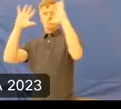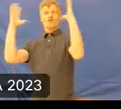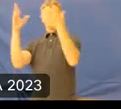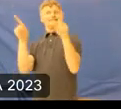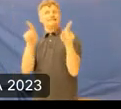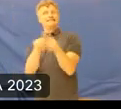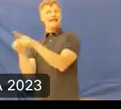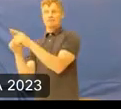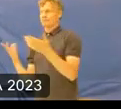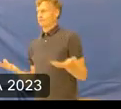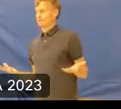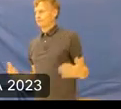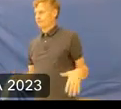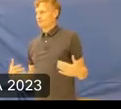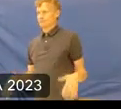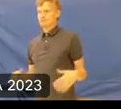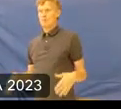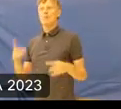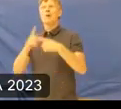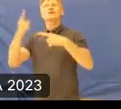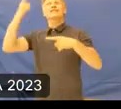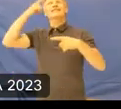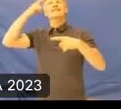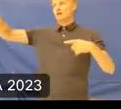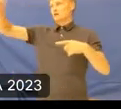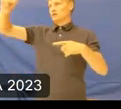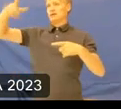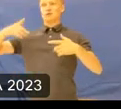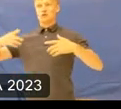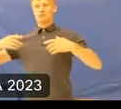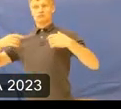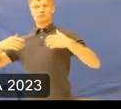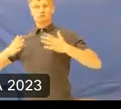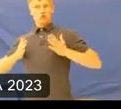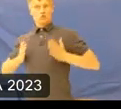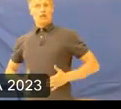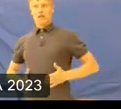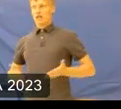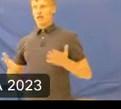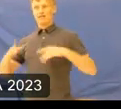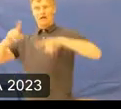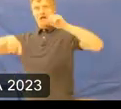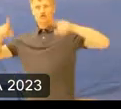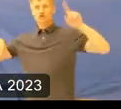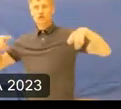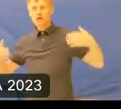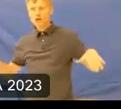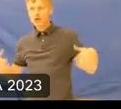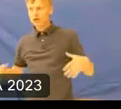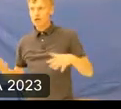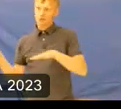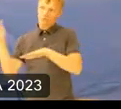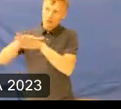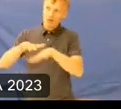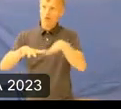human variation, you have to relativize this to think about, you know, the diversity